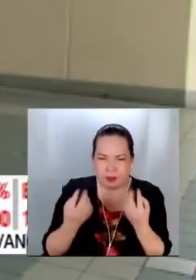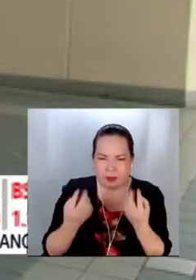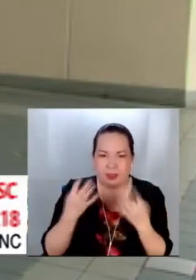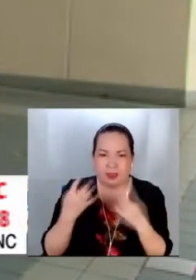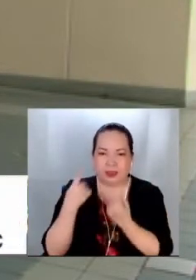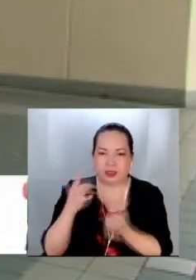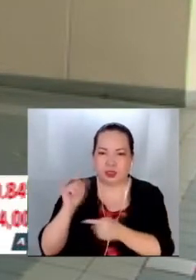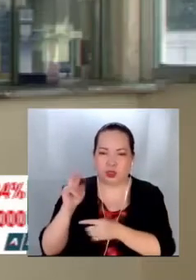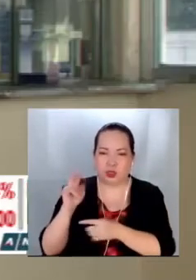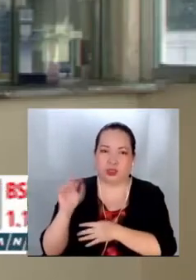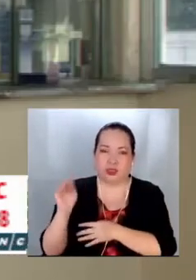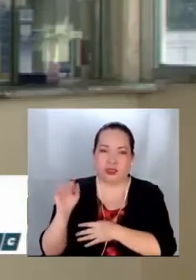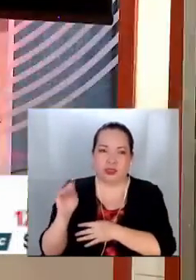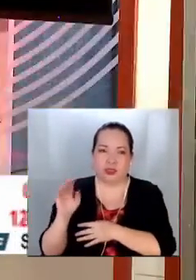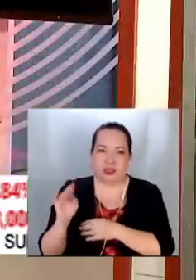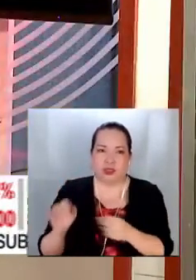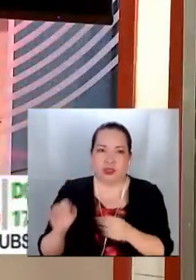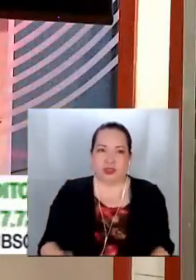15.